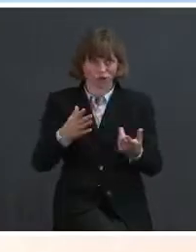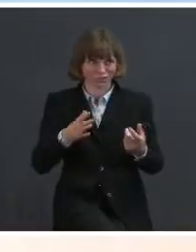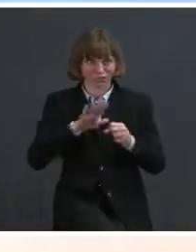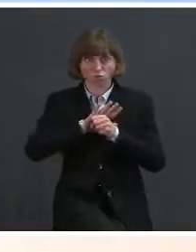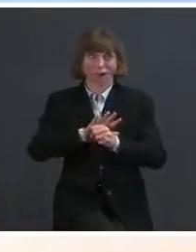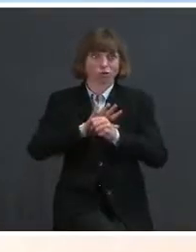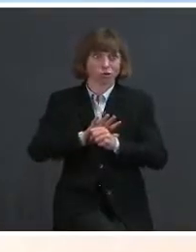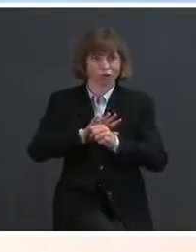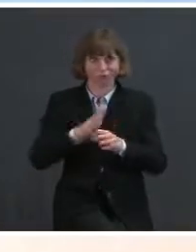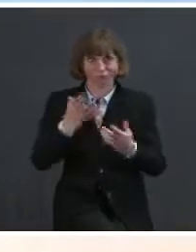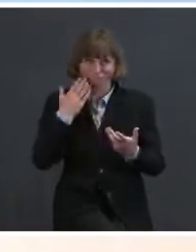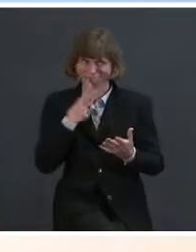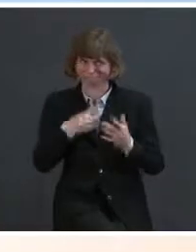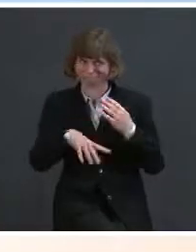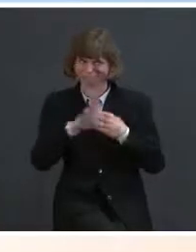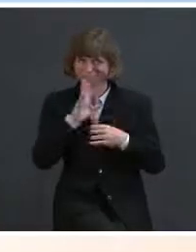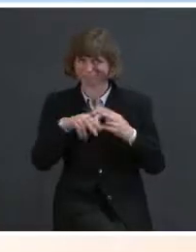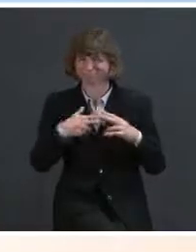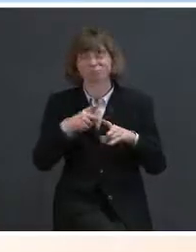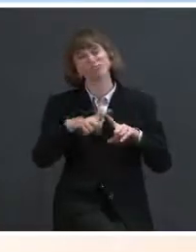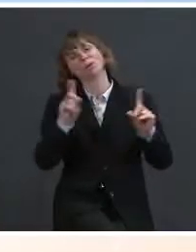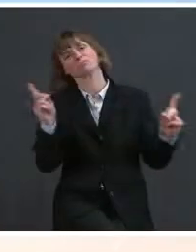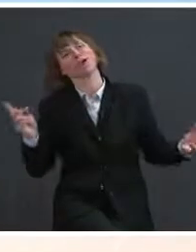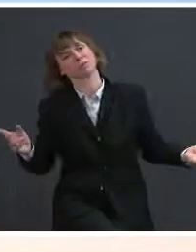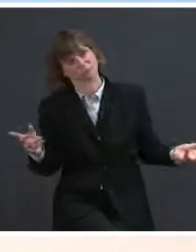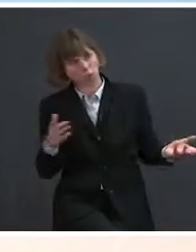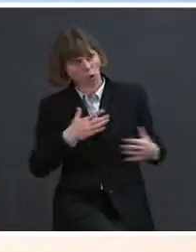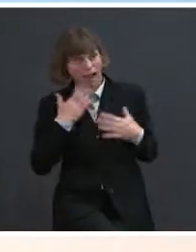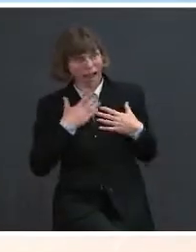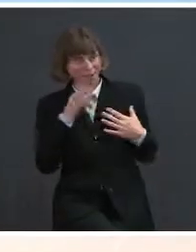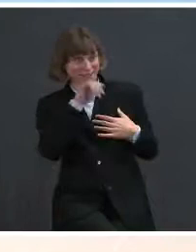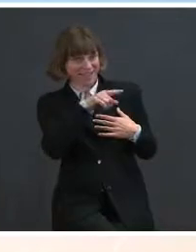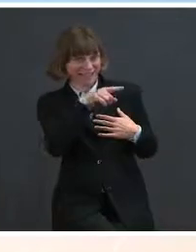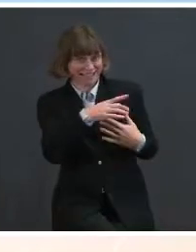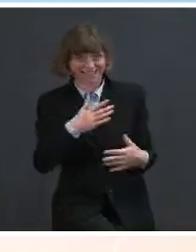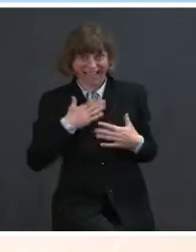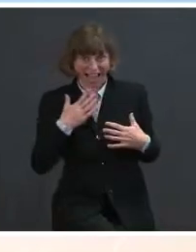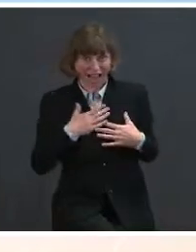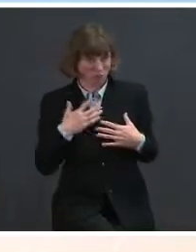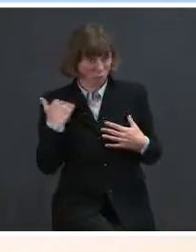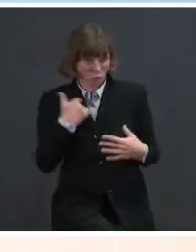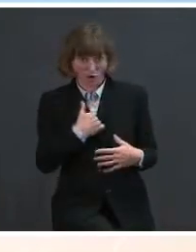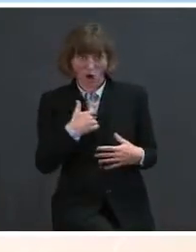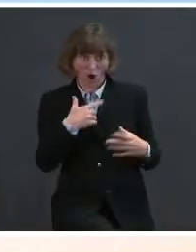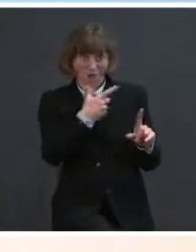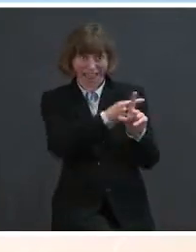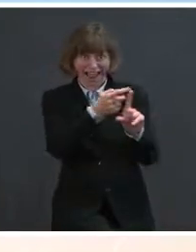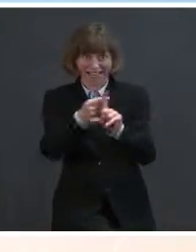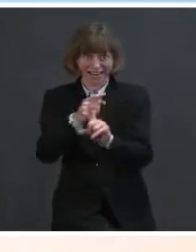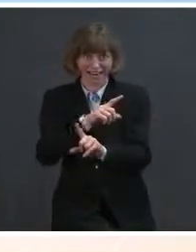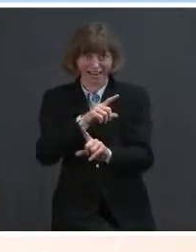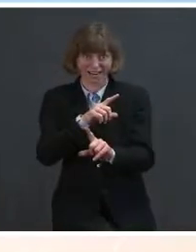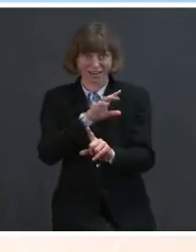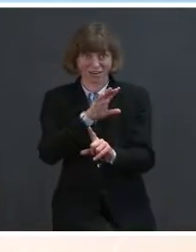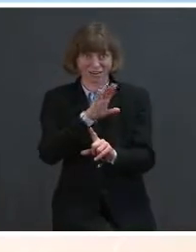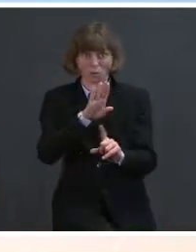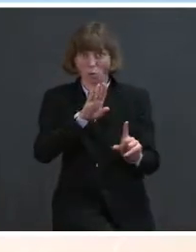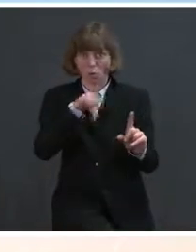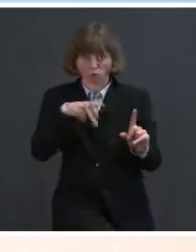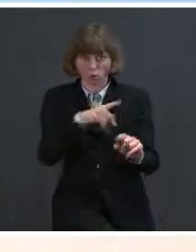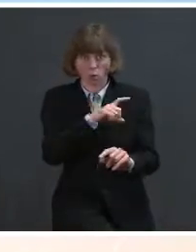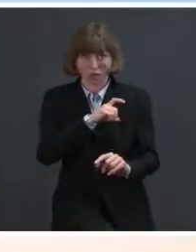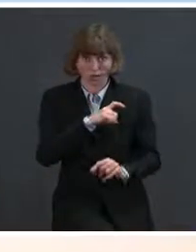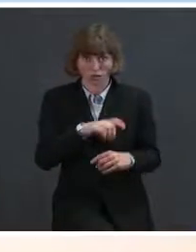took, but we certainly are happy that he's happy to hear that we're vaccinating Border Patrol agents. Totally